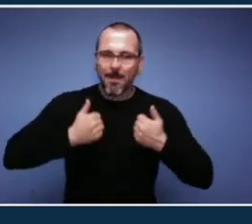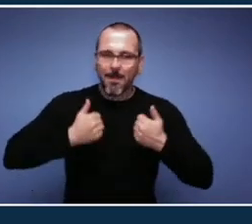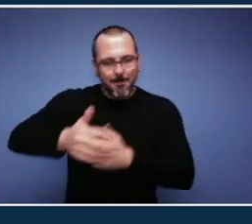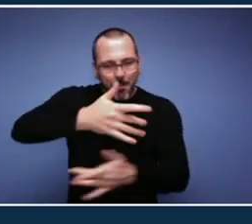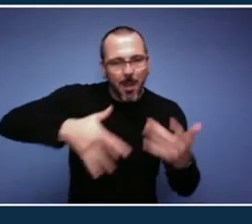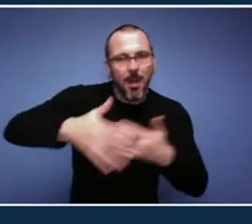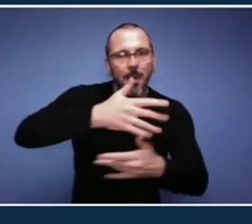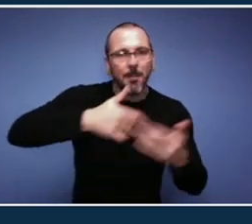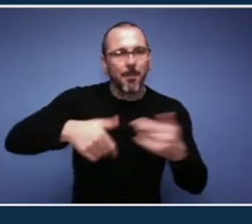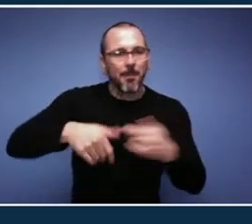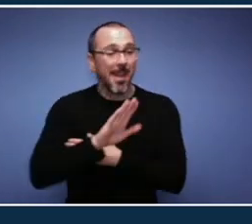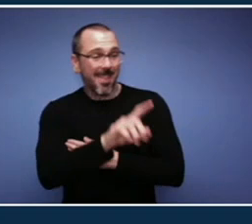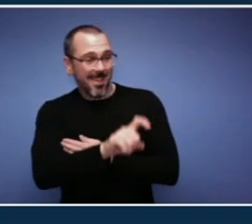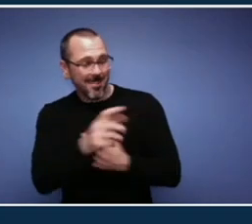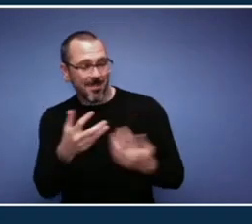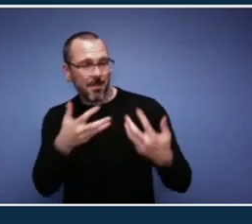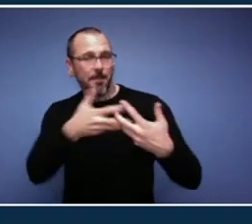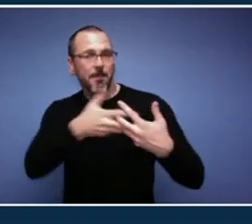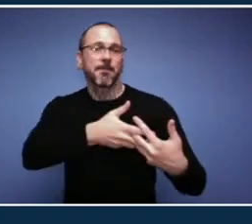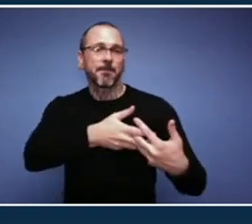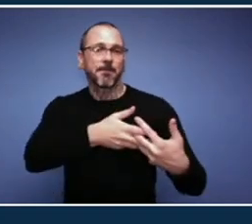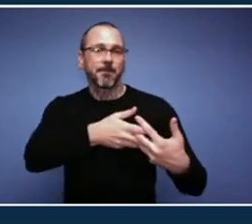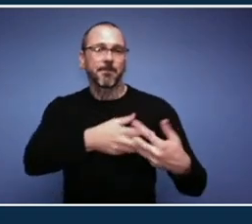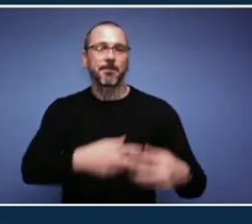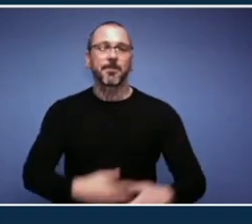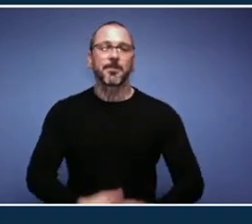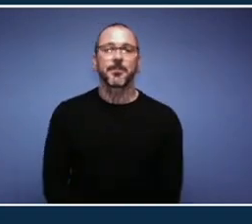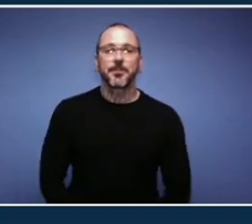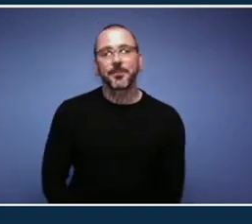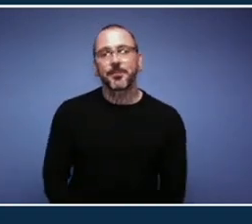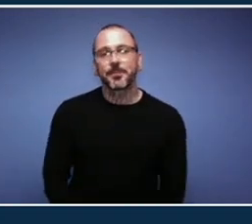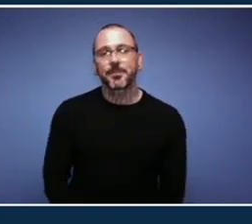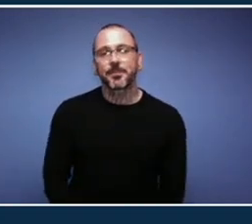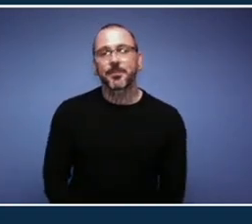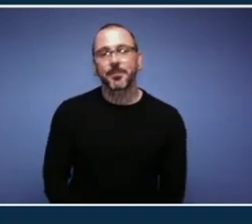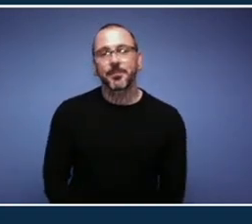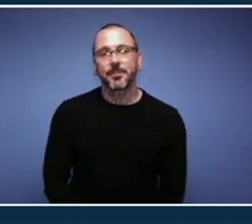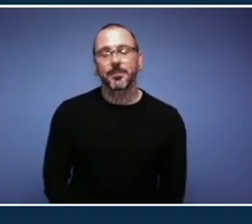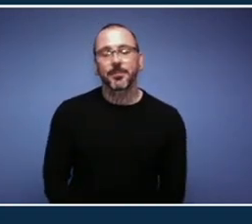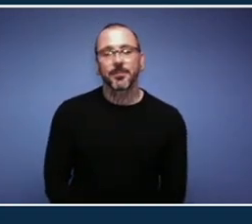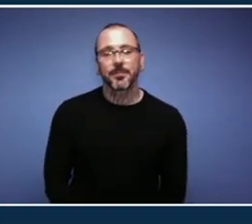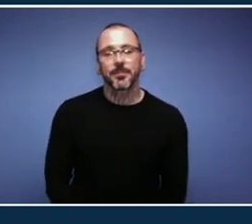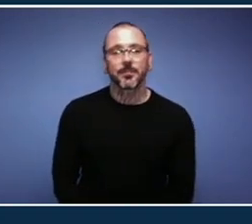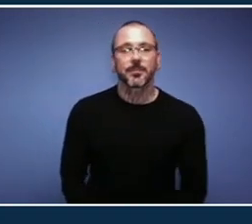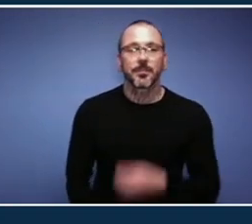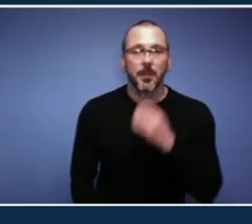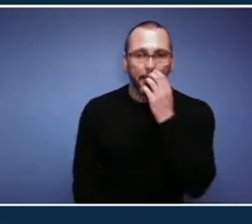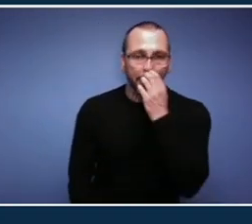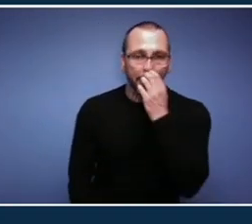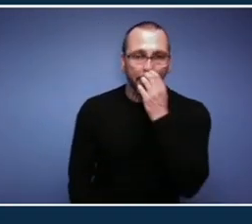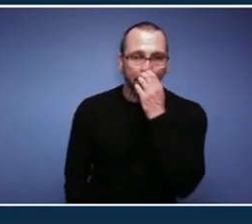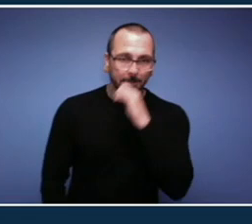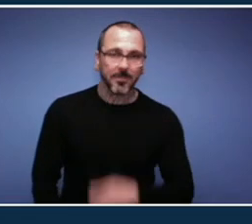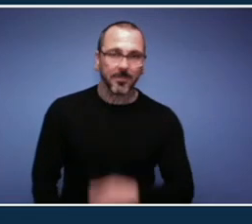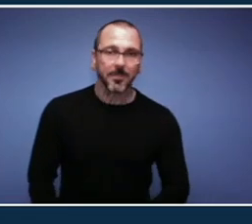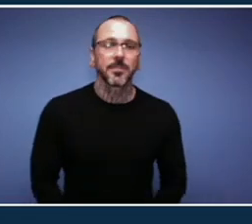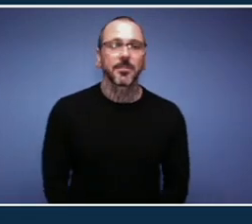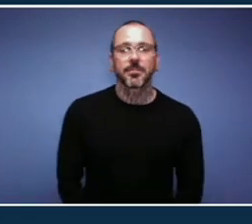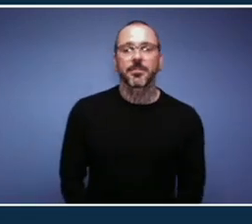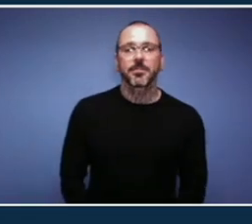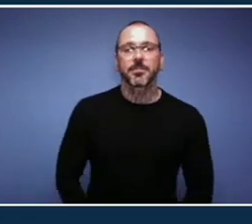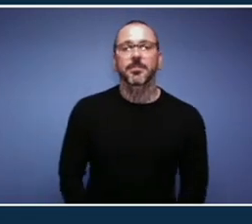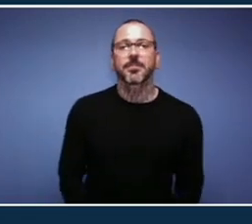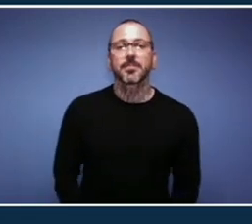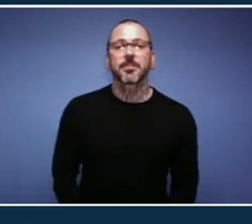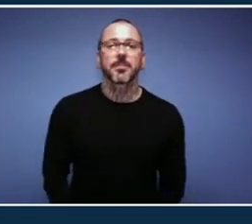So now the way it's gonna work is they're gonna sit you down with somebody they're calling a local